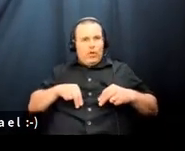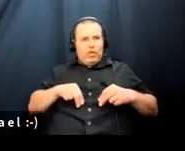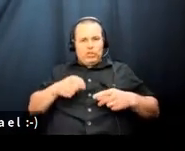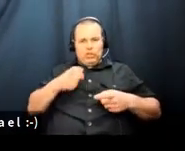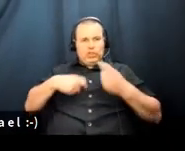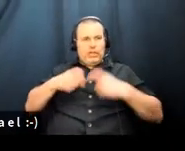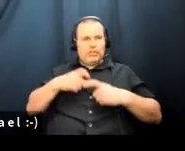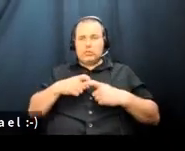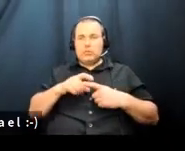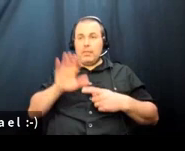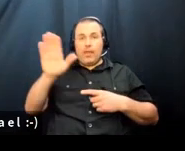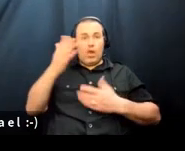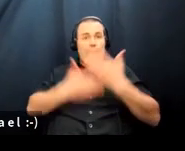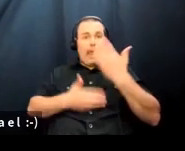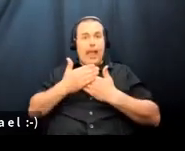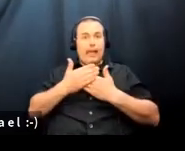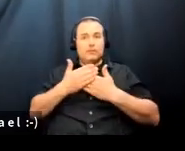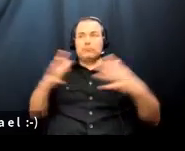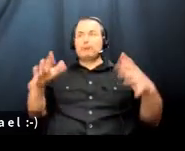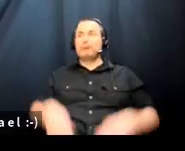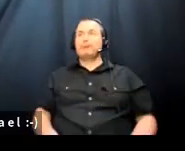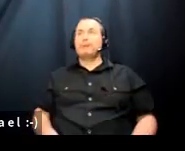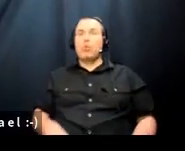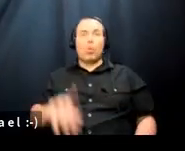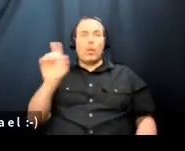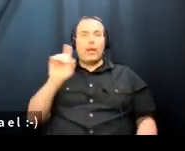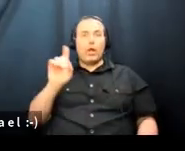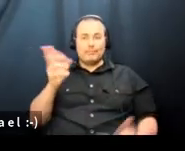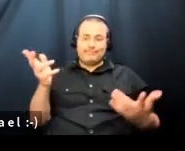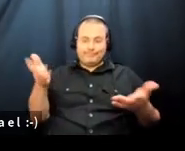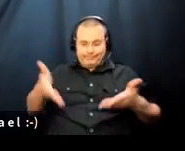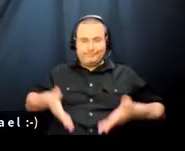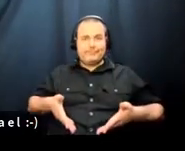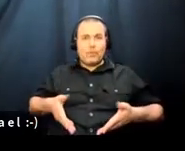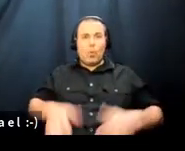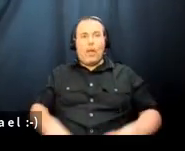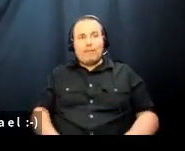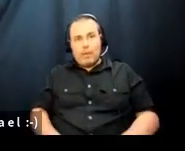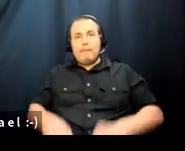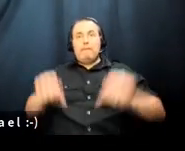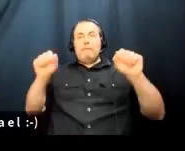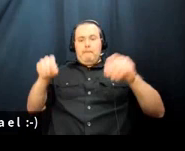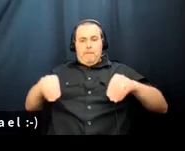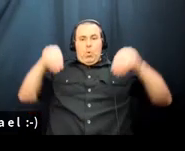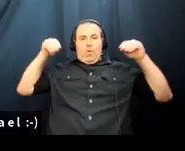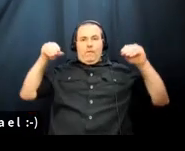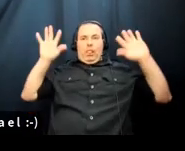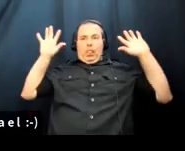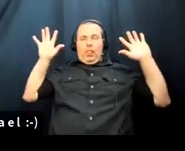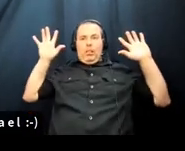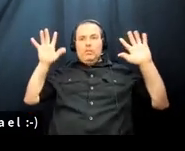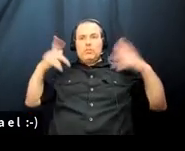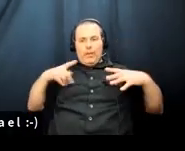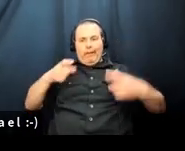go? And what do we have to do? We move their hands out of the way in order to put on a